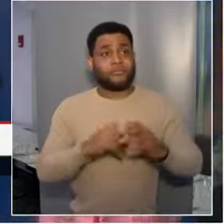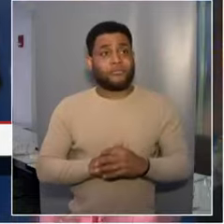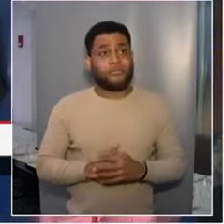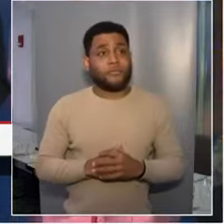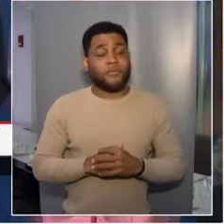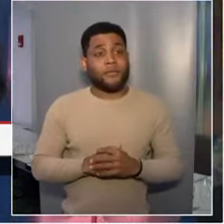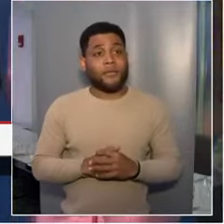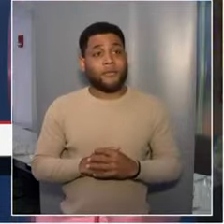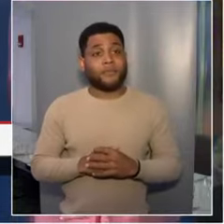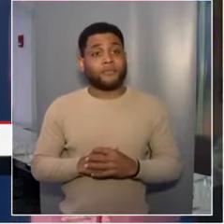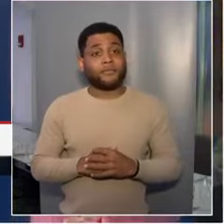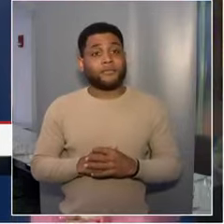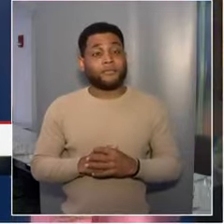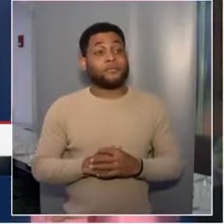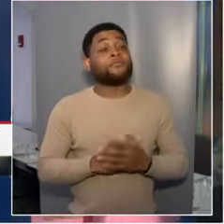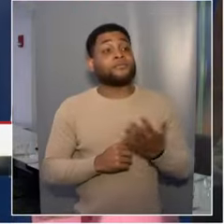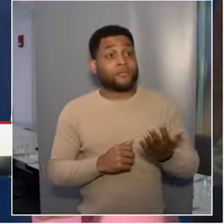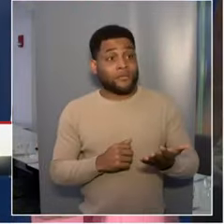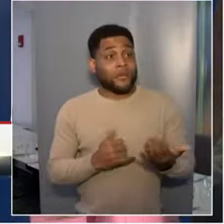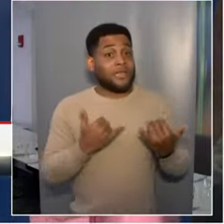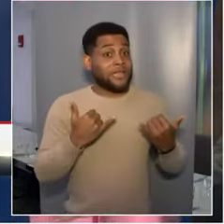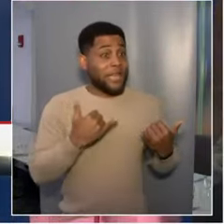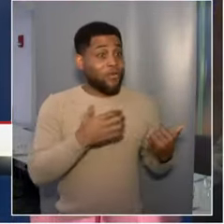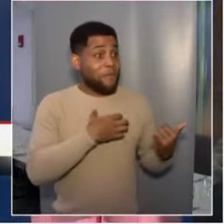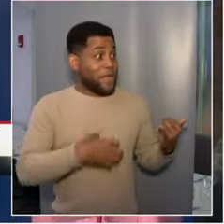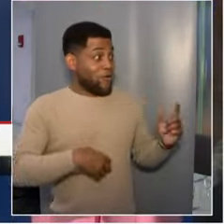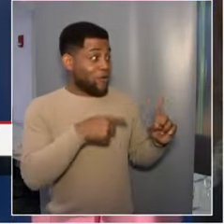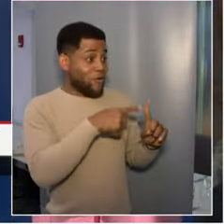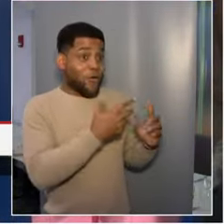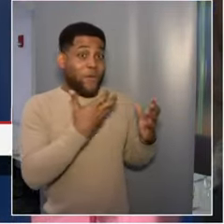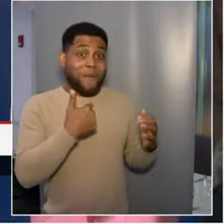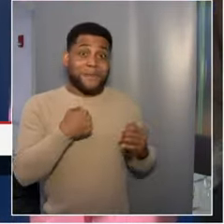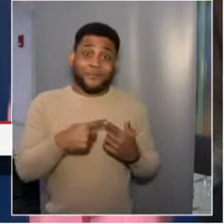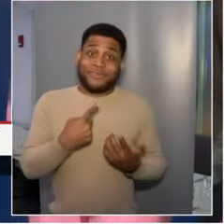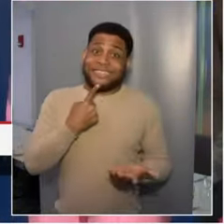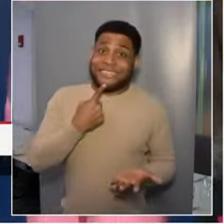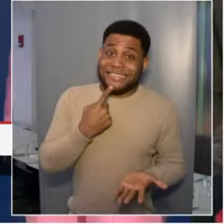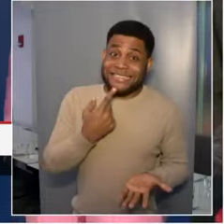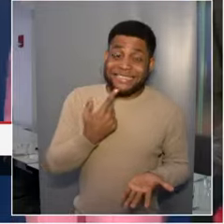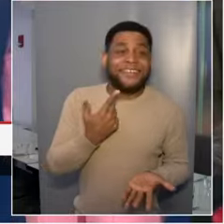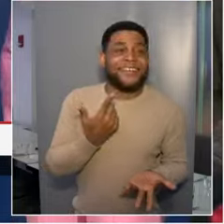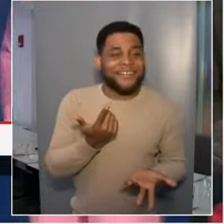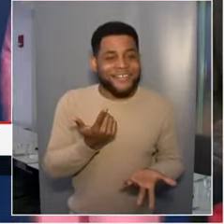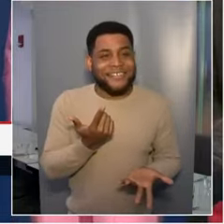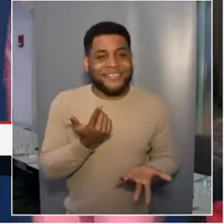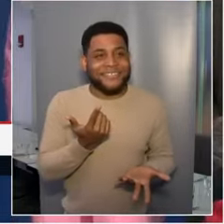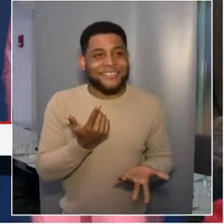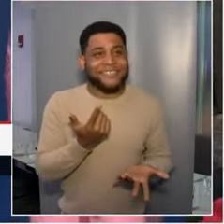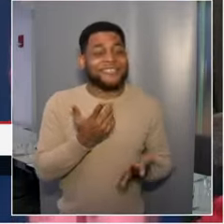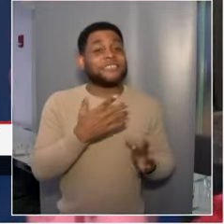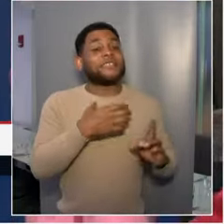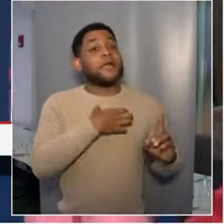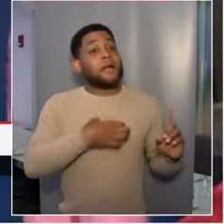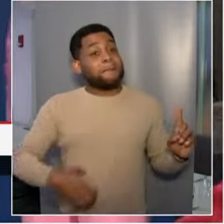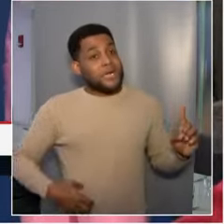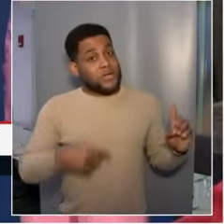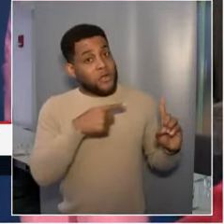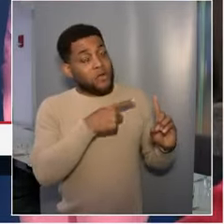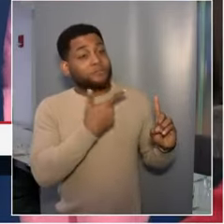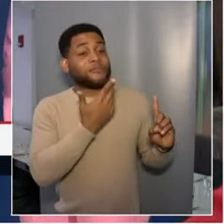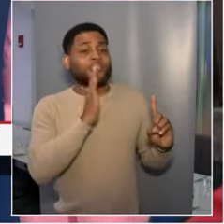So the mayor wants me to get serious. Yeah, so the mayor's So this legislation was introduced